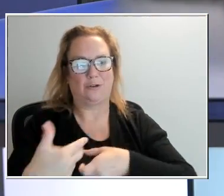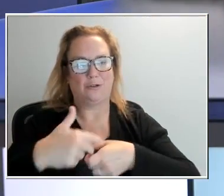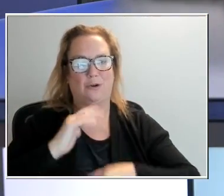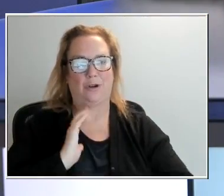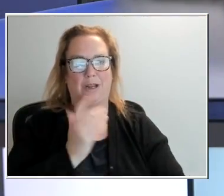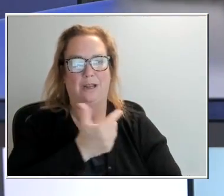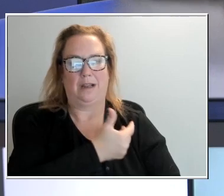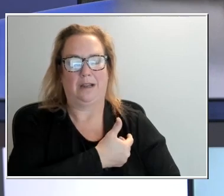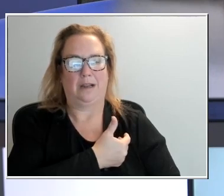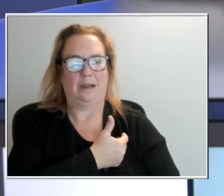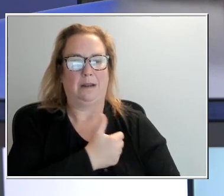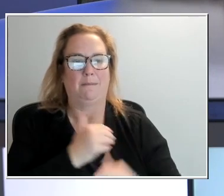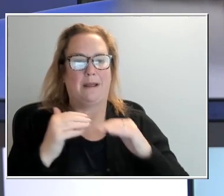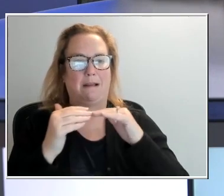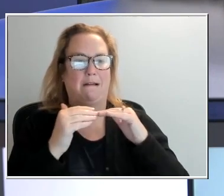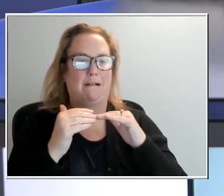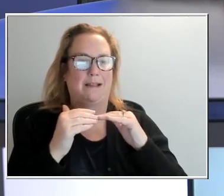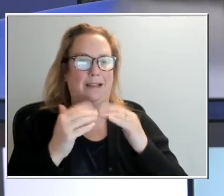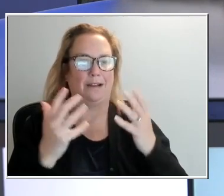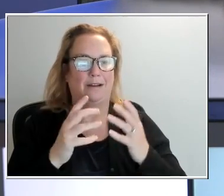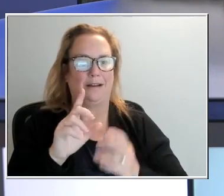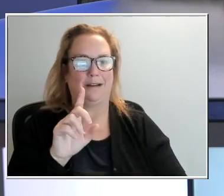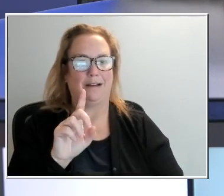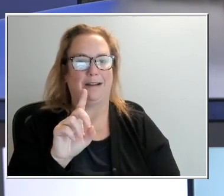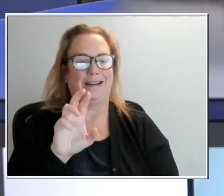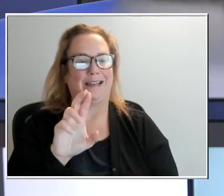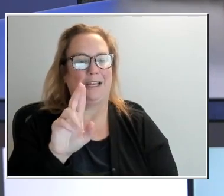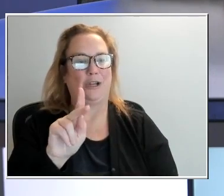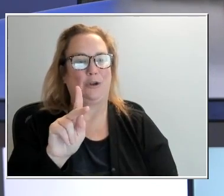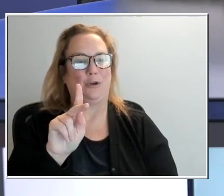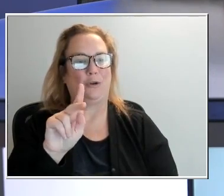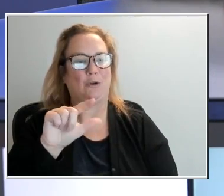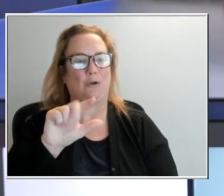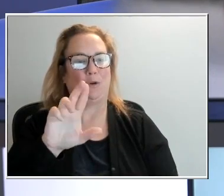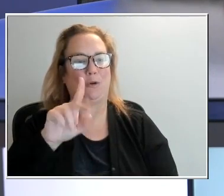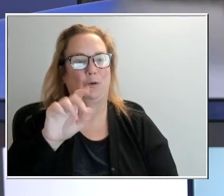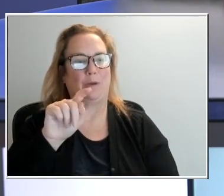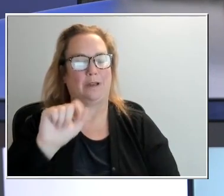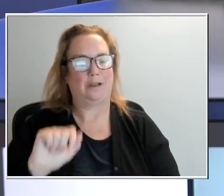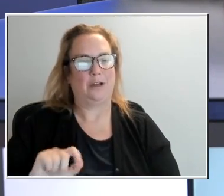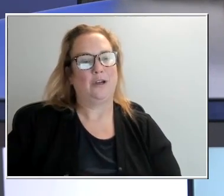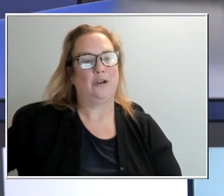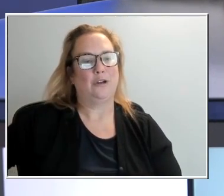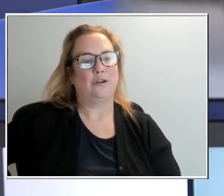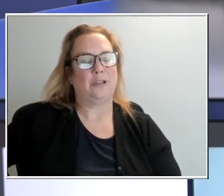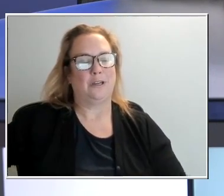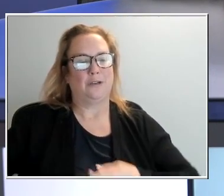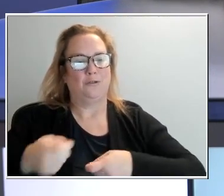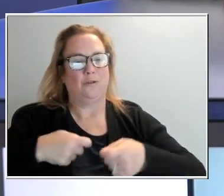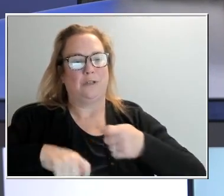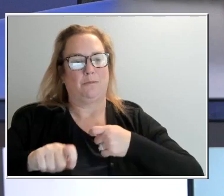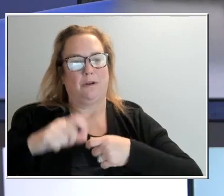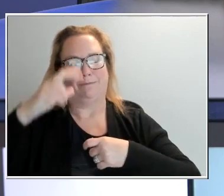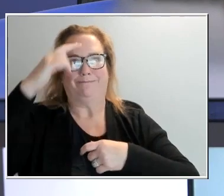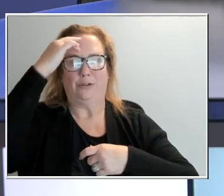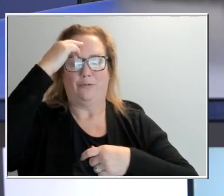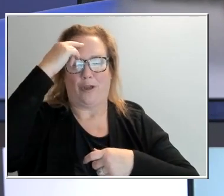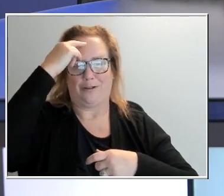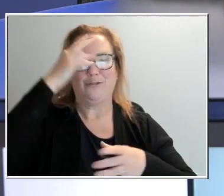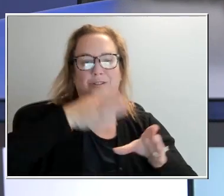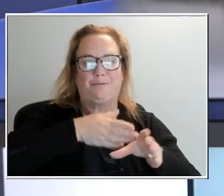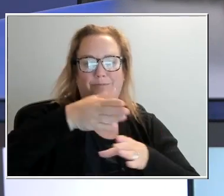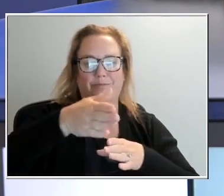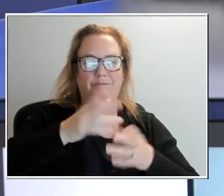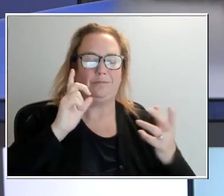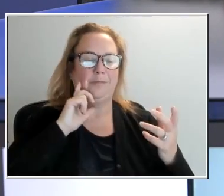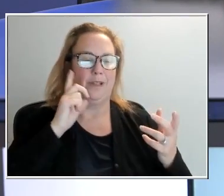my colleague here at the desk, Dr. Aditi Gupta. She is a transplant nephrologist here at the health system, which means some patients on my operating